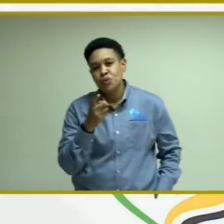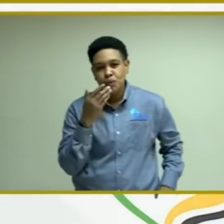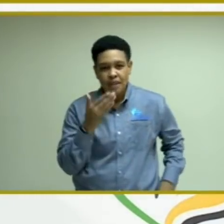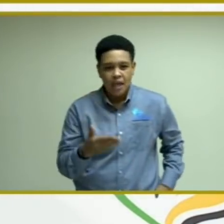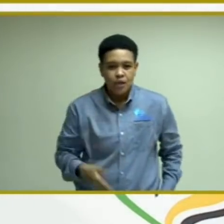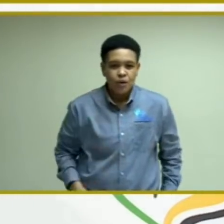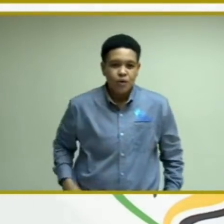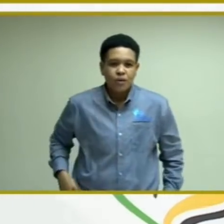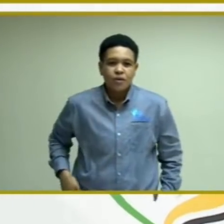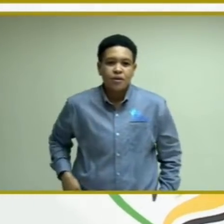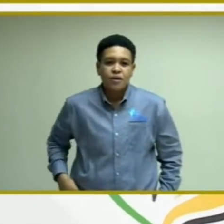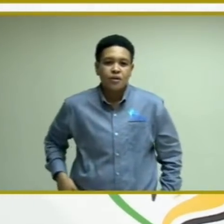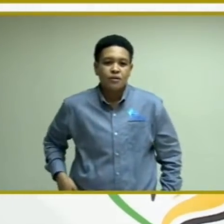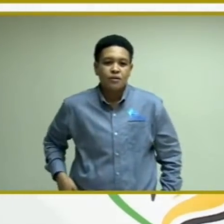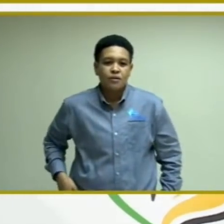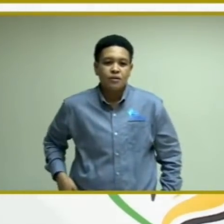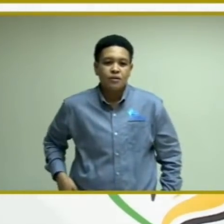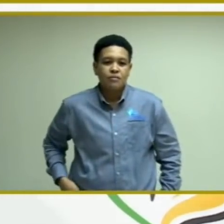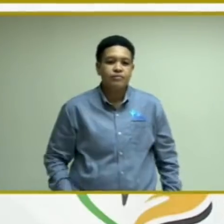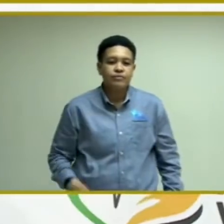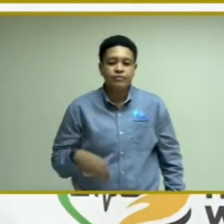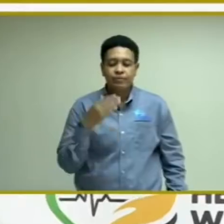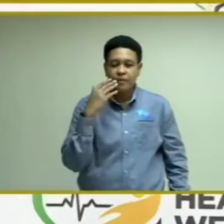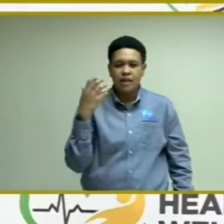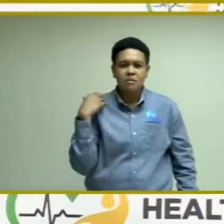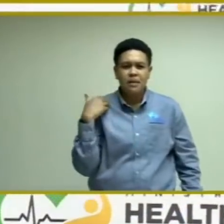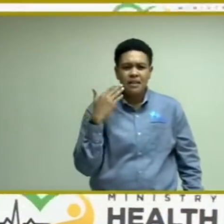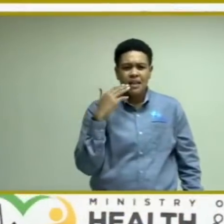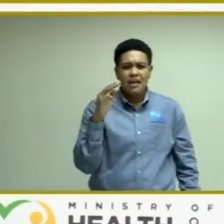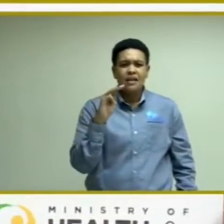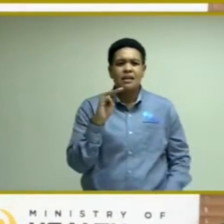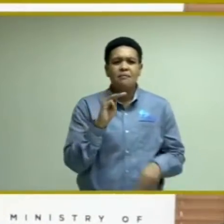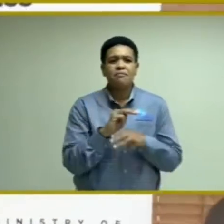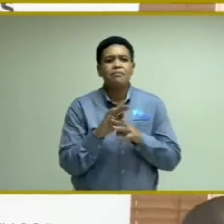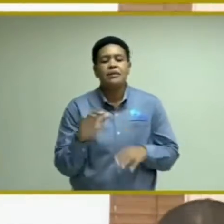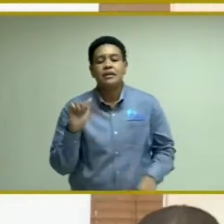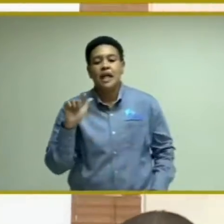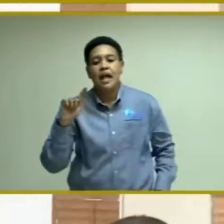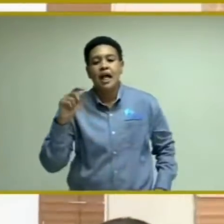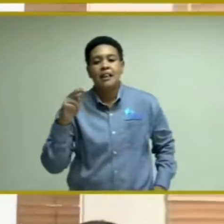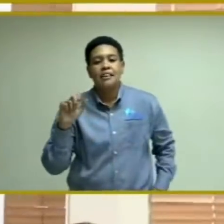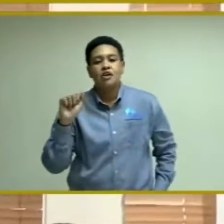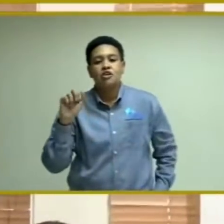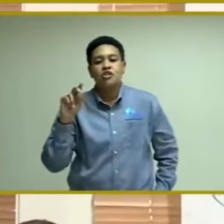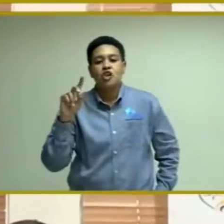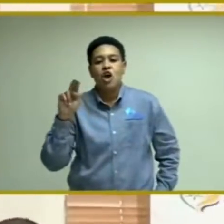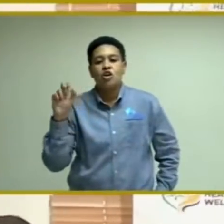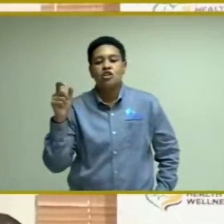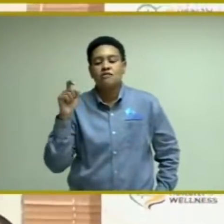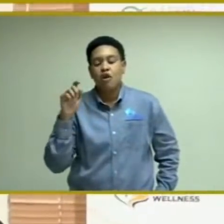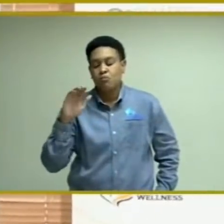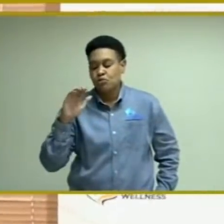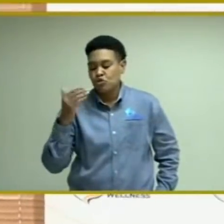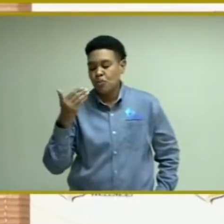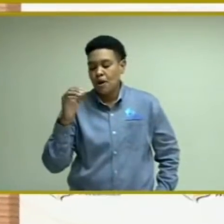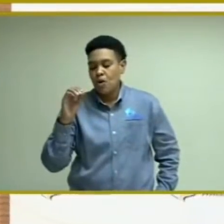you. Thank you very much, PS. Thank you, Minister. I'm going to go to Althea Saunders from Jamaica Observer.